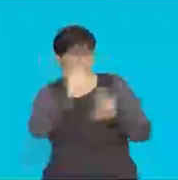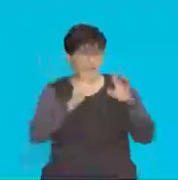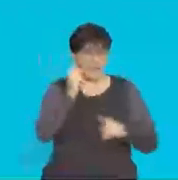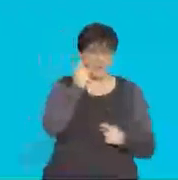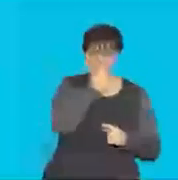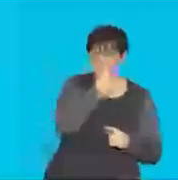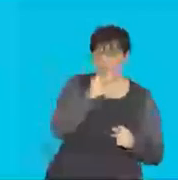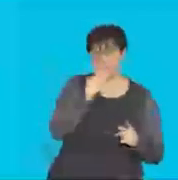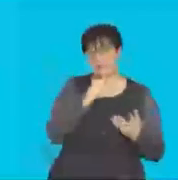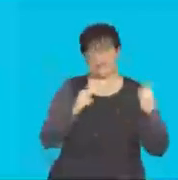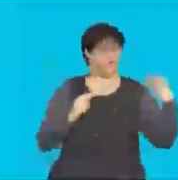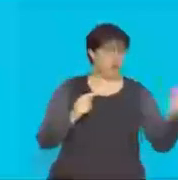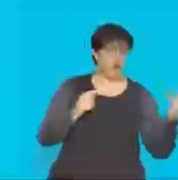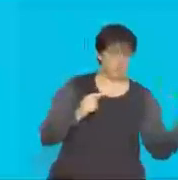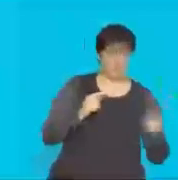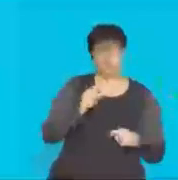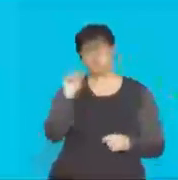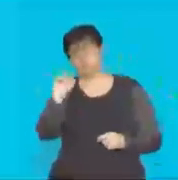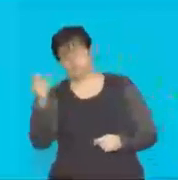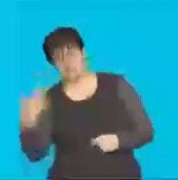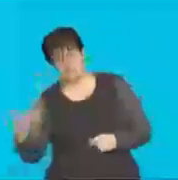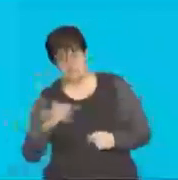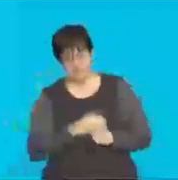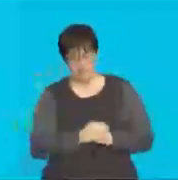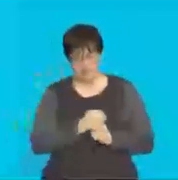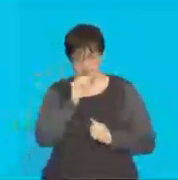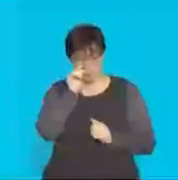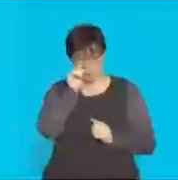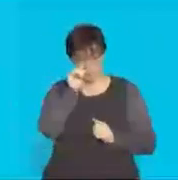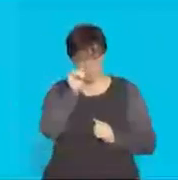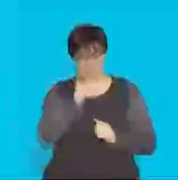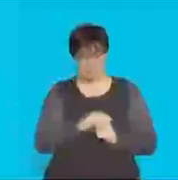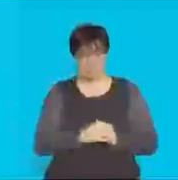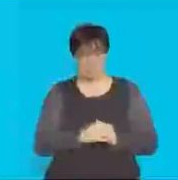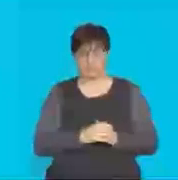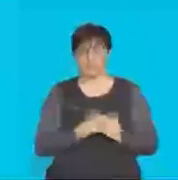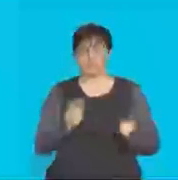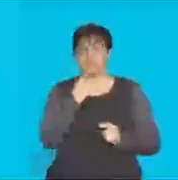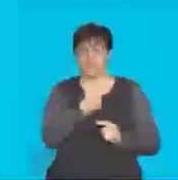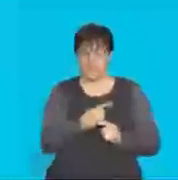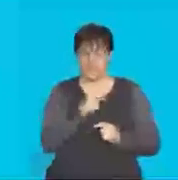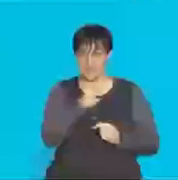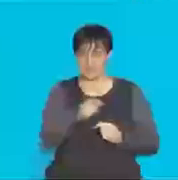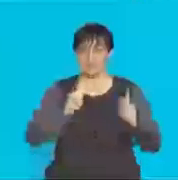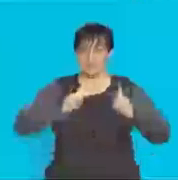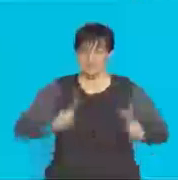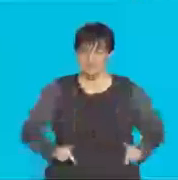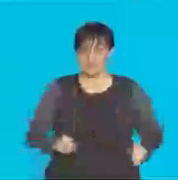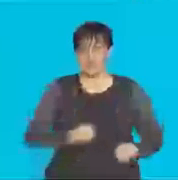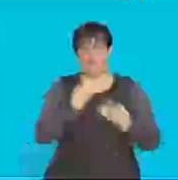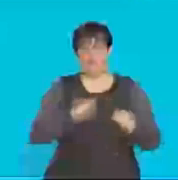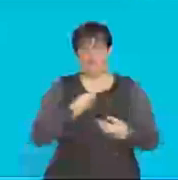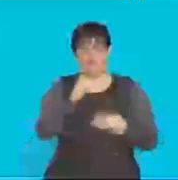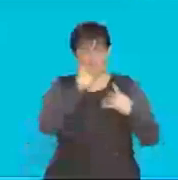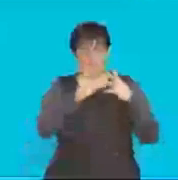So when we talk about the appearance of an individual due to its genetic makeup, we say that that is the physical